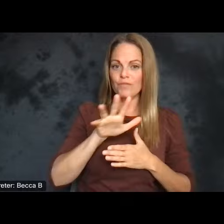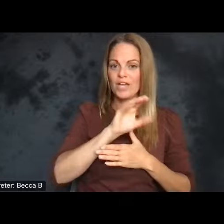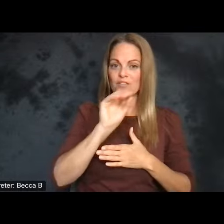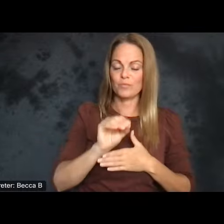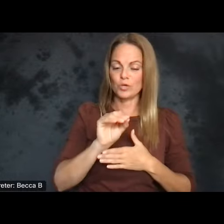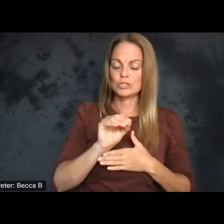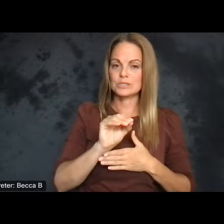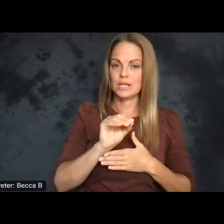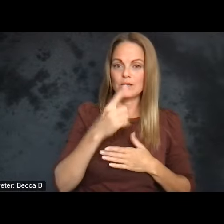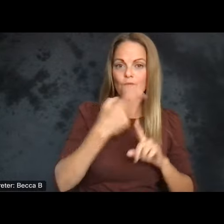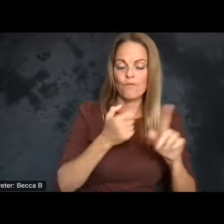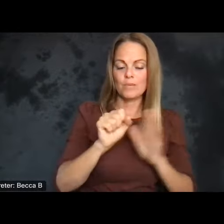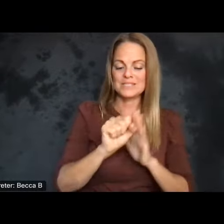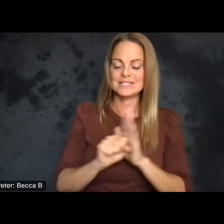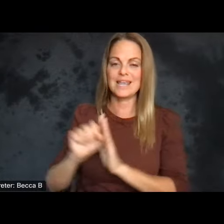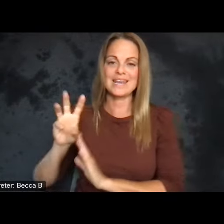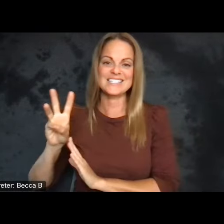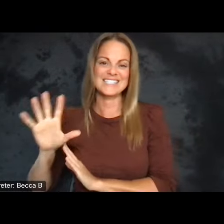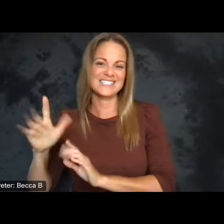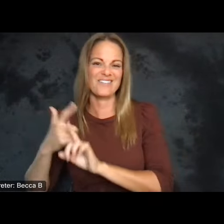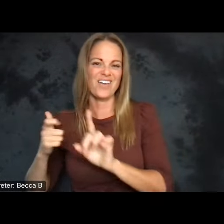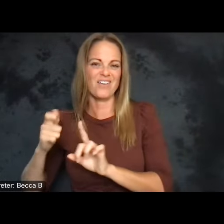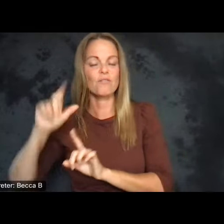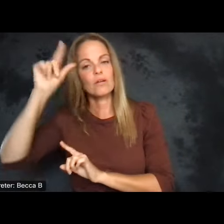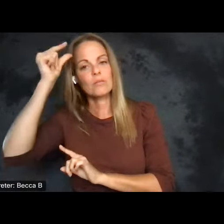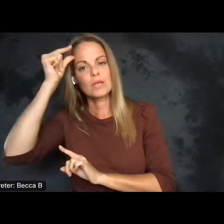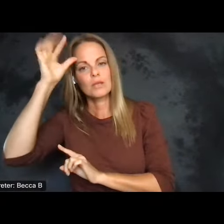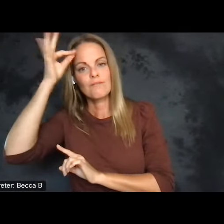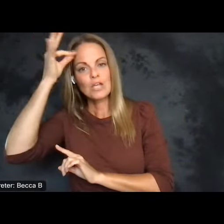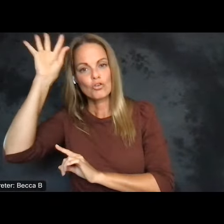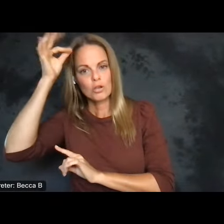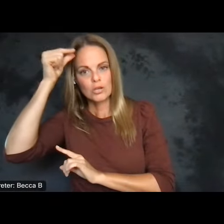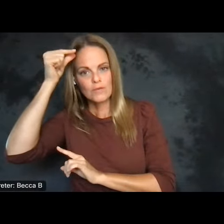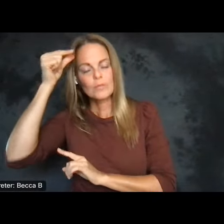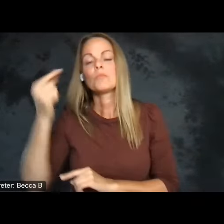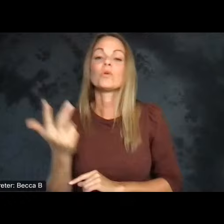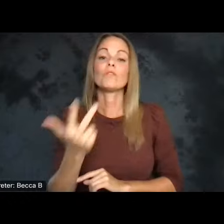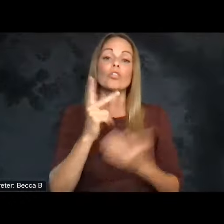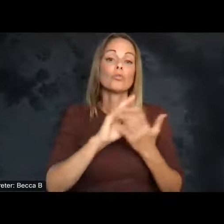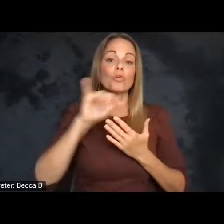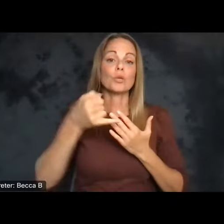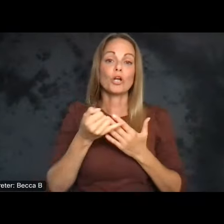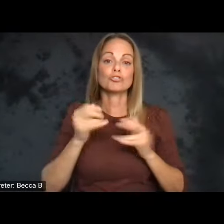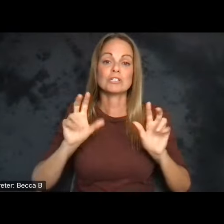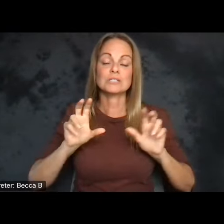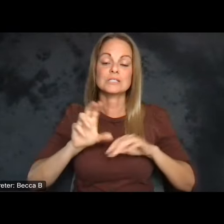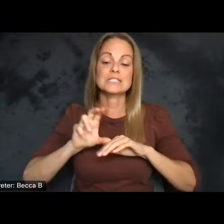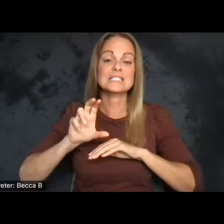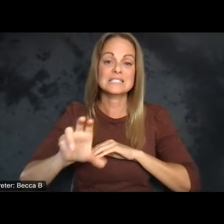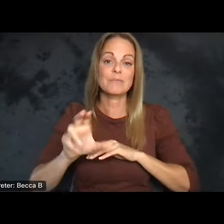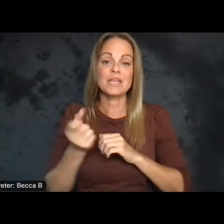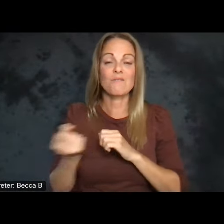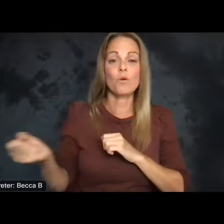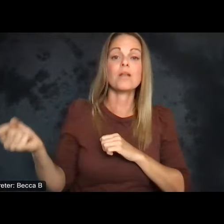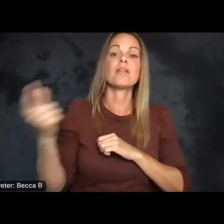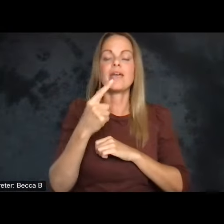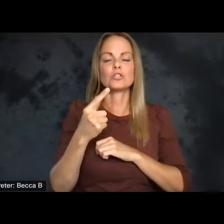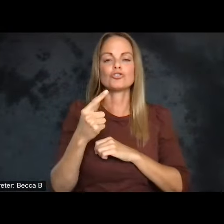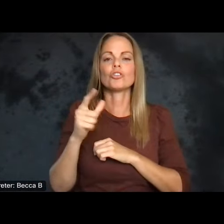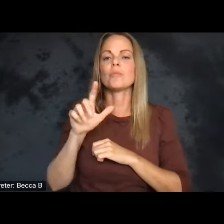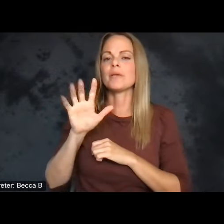the federal government. And we have 3 projects that we have submitted right now for next year's, which will ultimately be the FY27